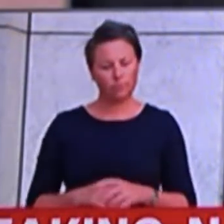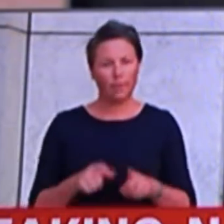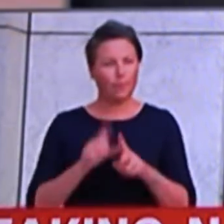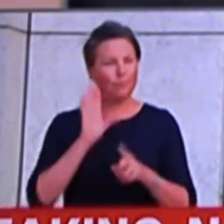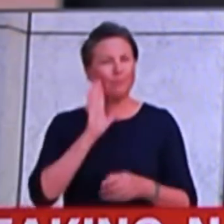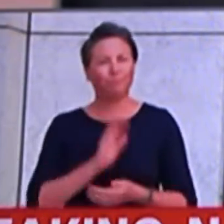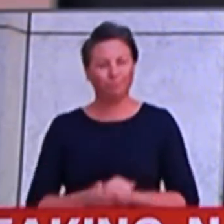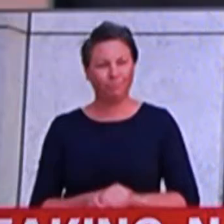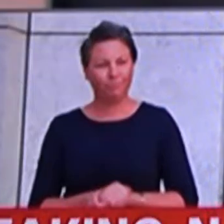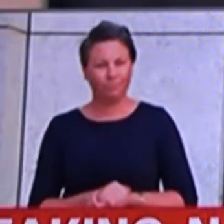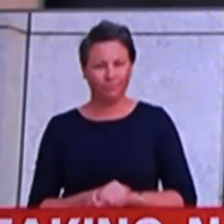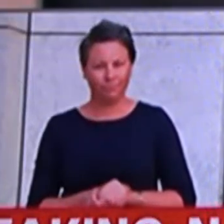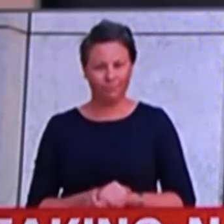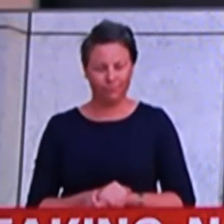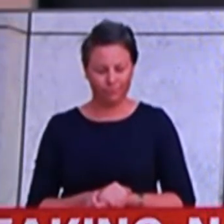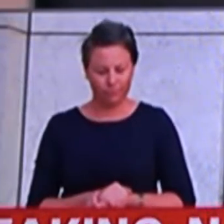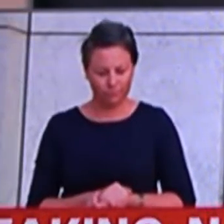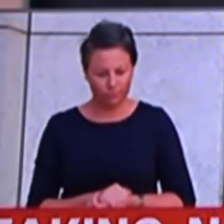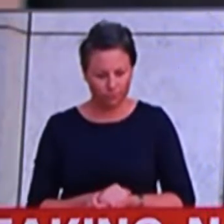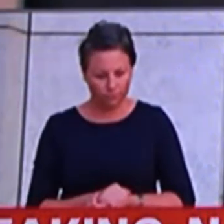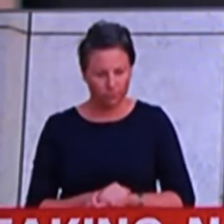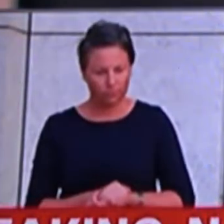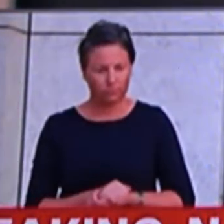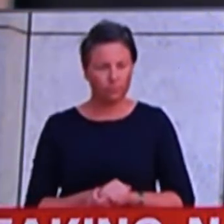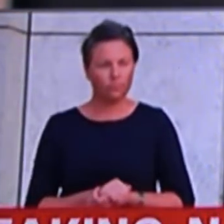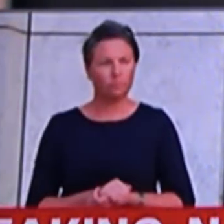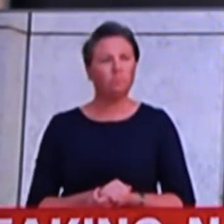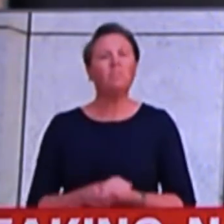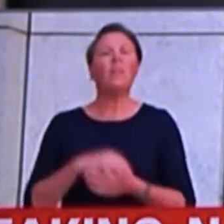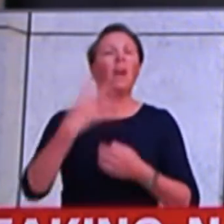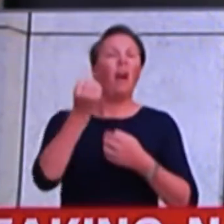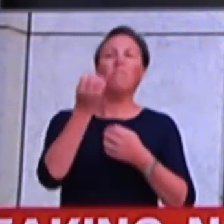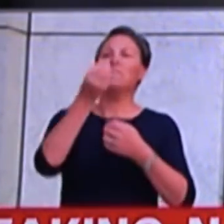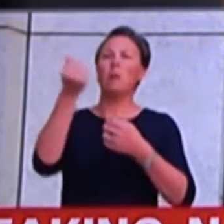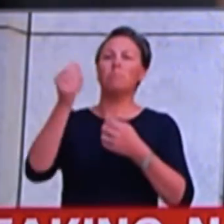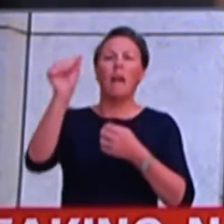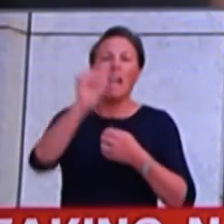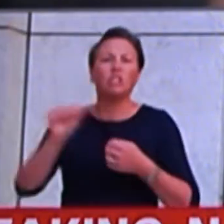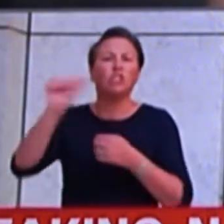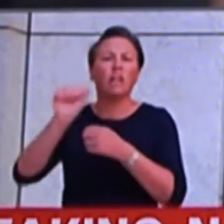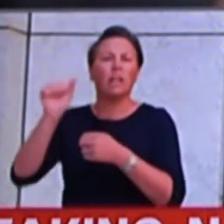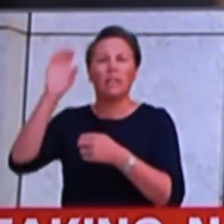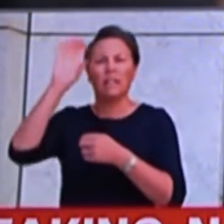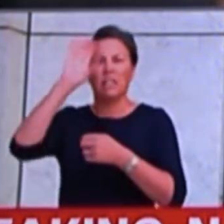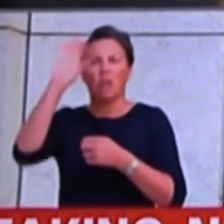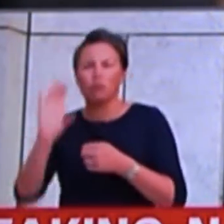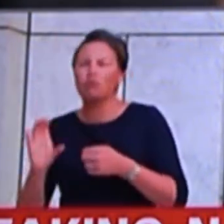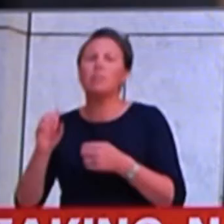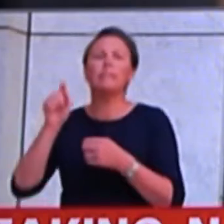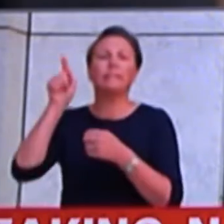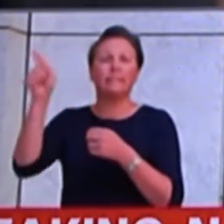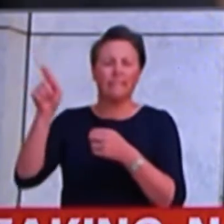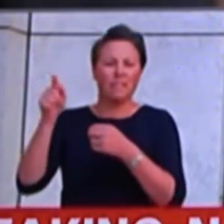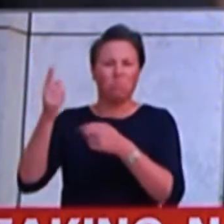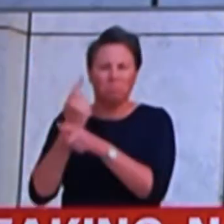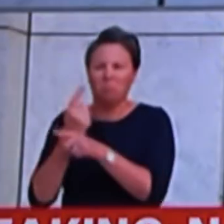reinitiating very important business travel and diplomatic travel. Has Australia had any reach out from China or been in discussions about that? Would you be open